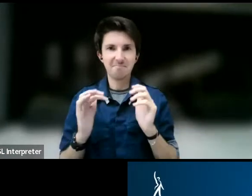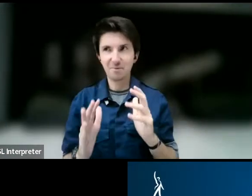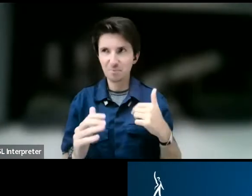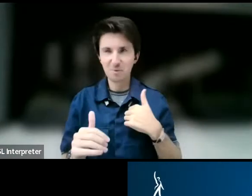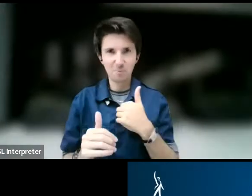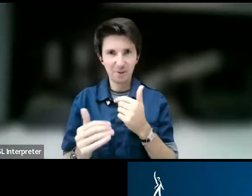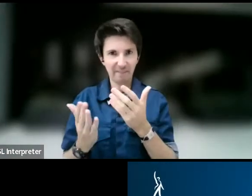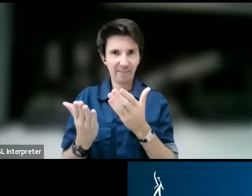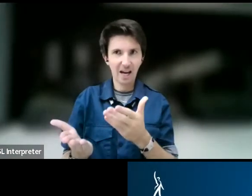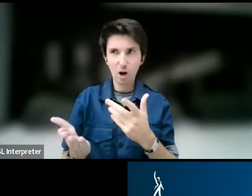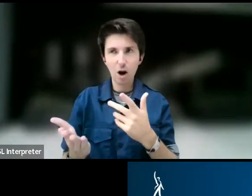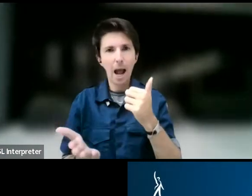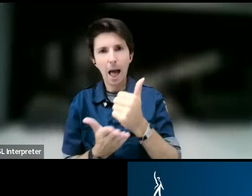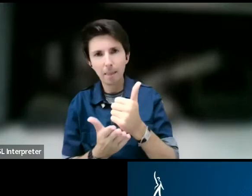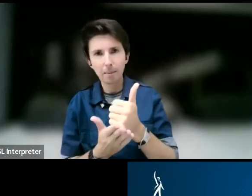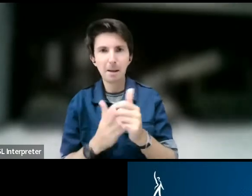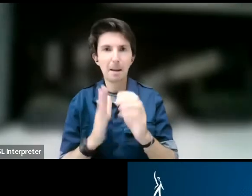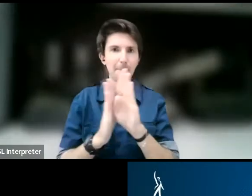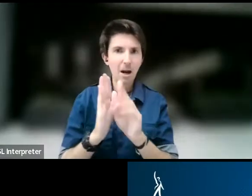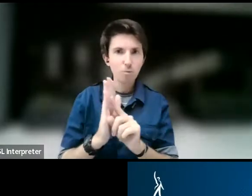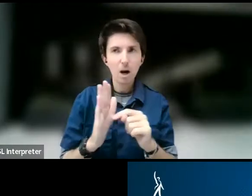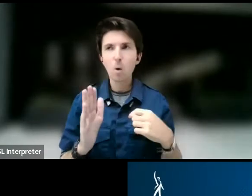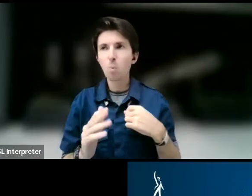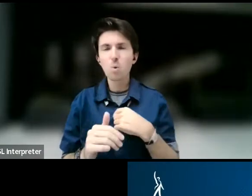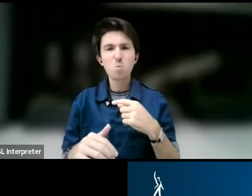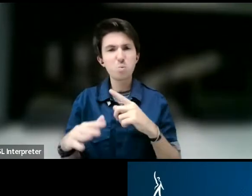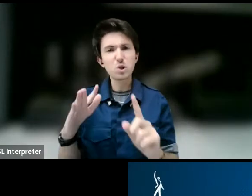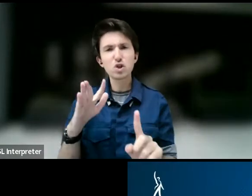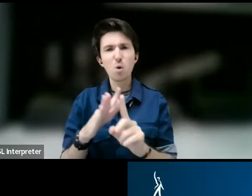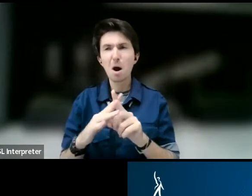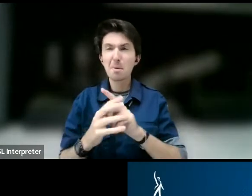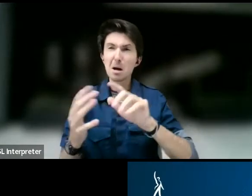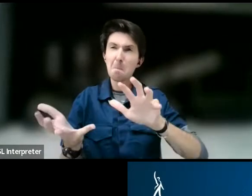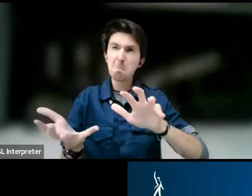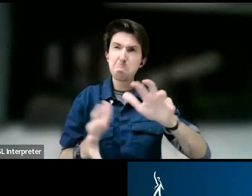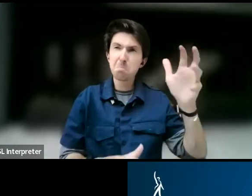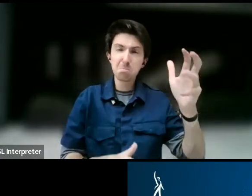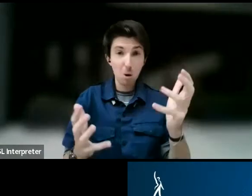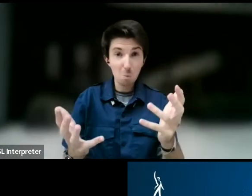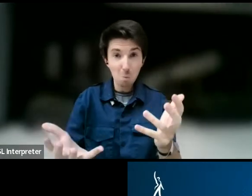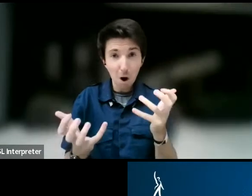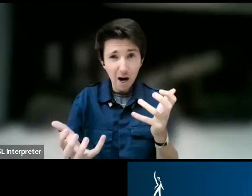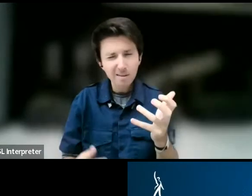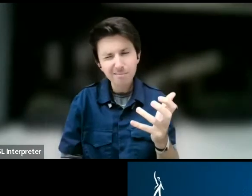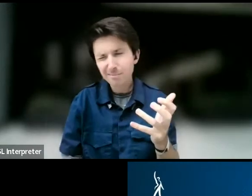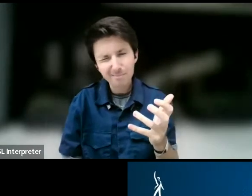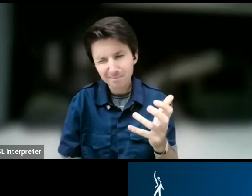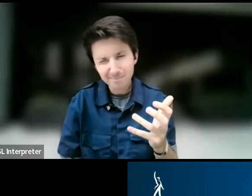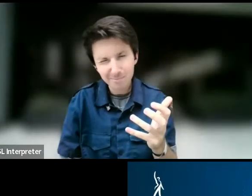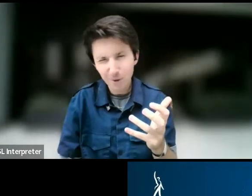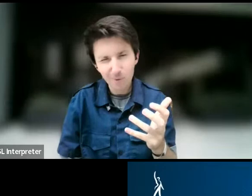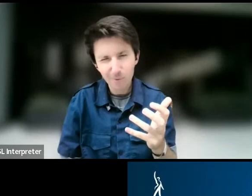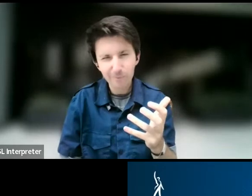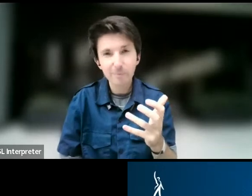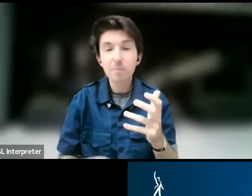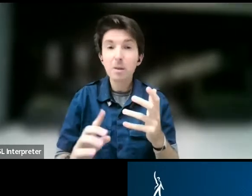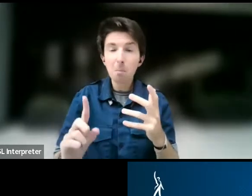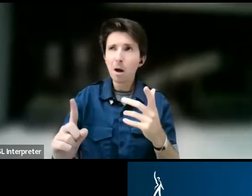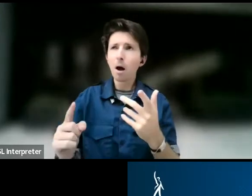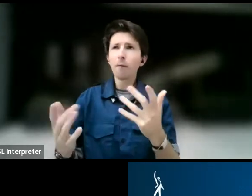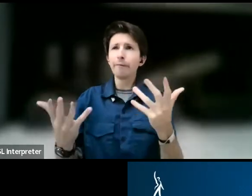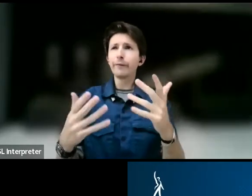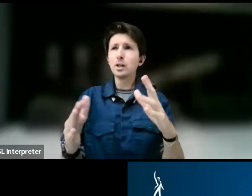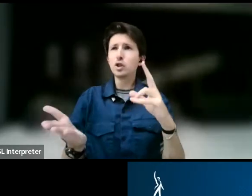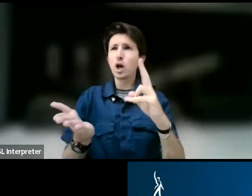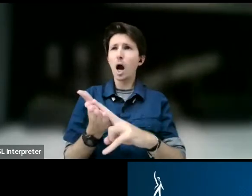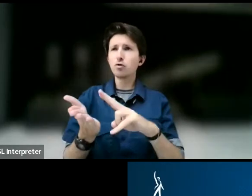want to maybe rock the boat for these things that are in the contract. Like they signed a contract and this is your money. So it doesn't